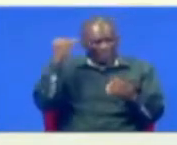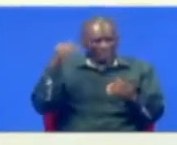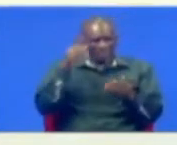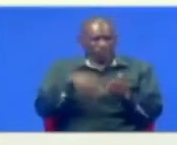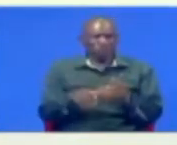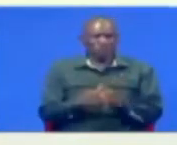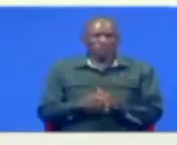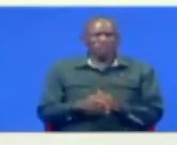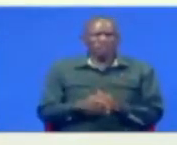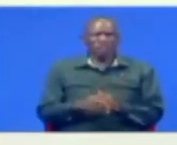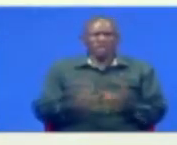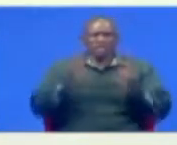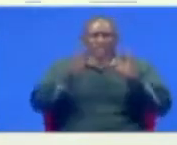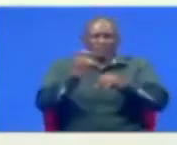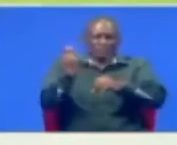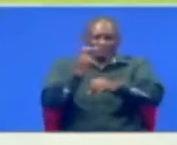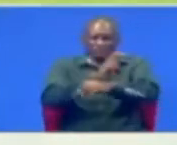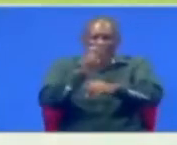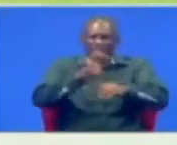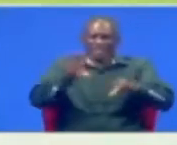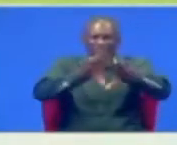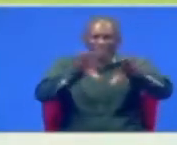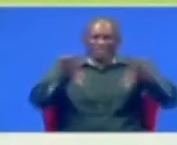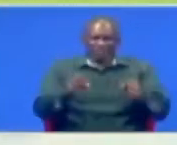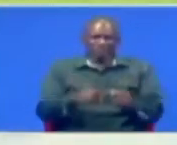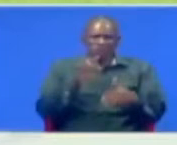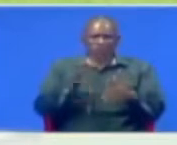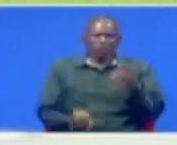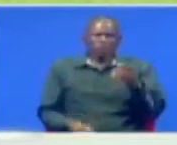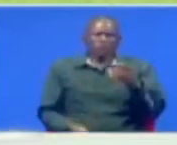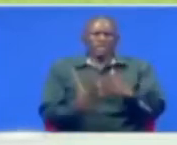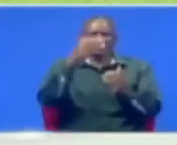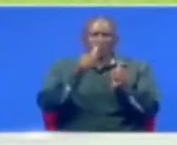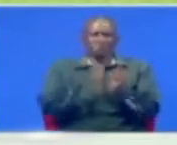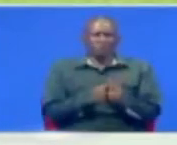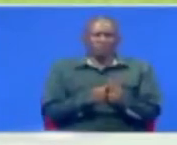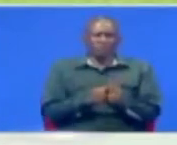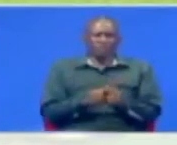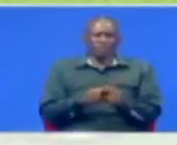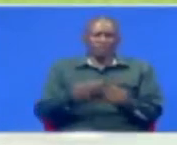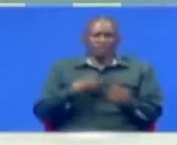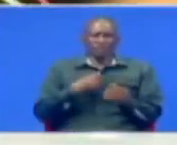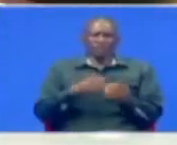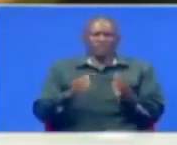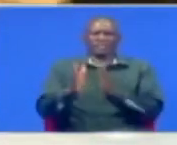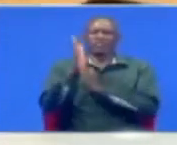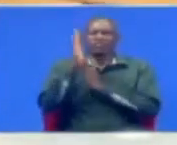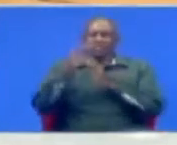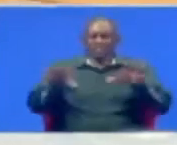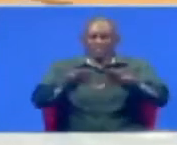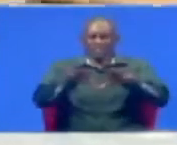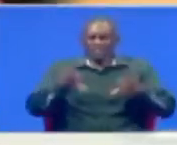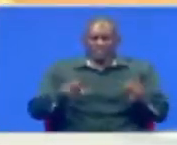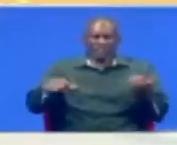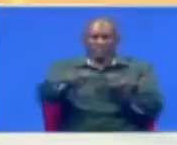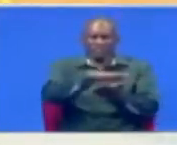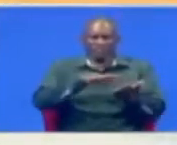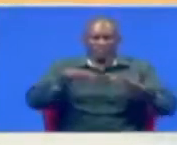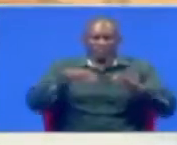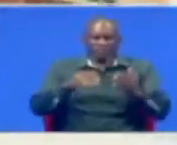A smart vigilance system. What we came up with is an advanced security system based on